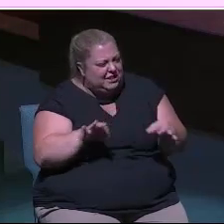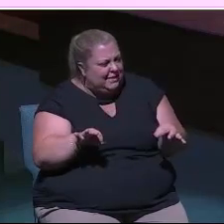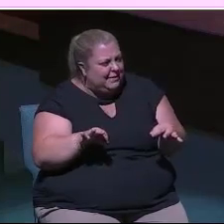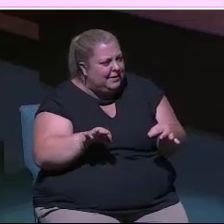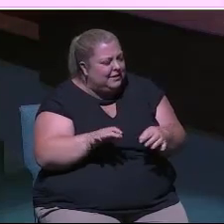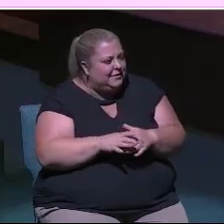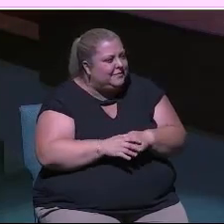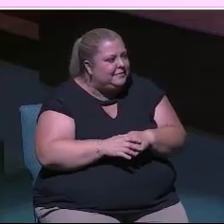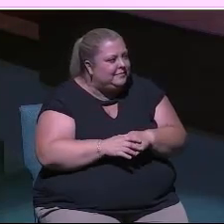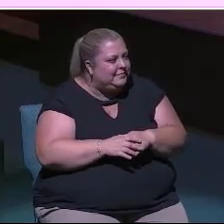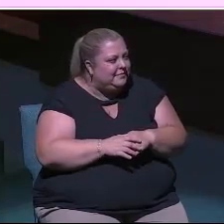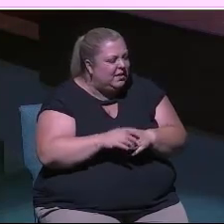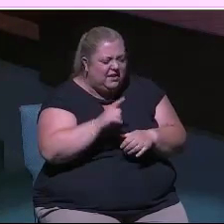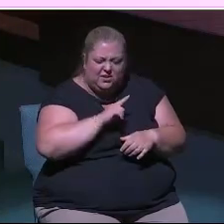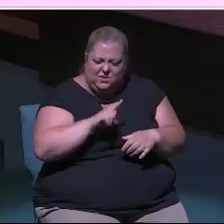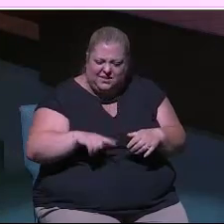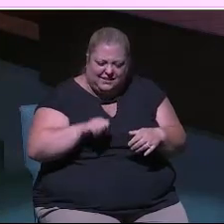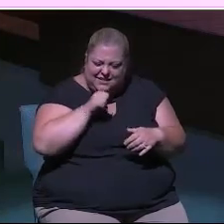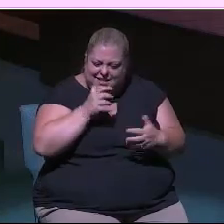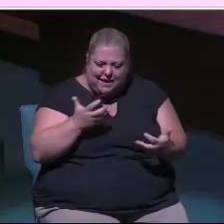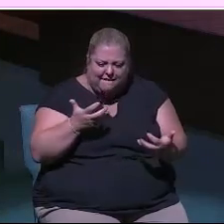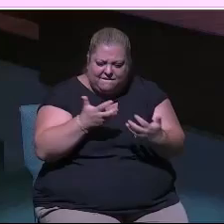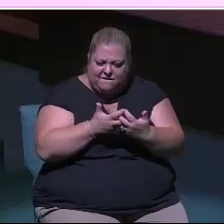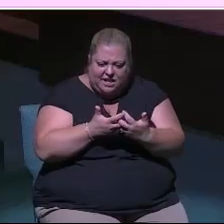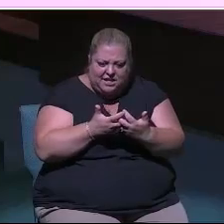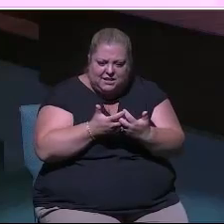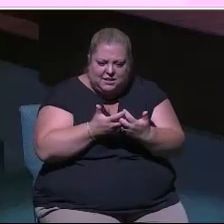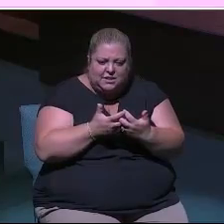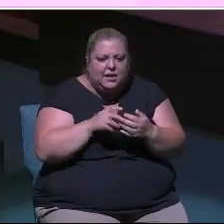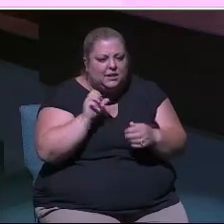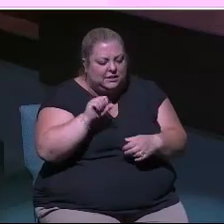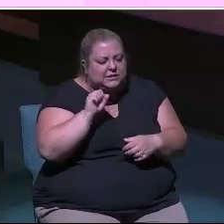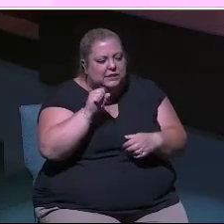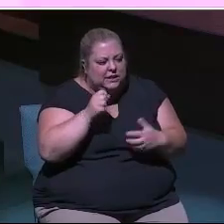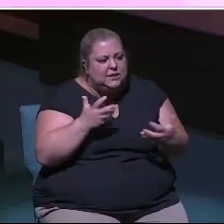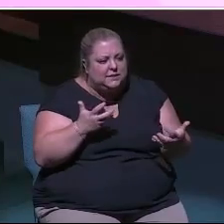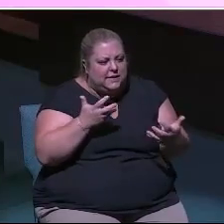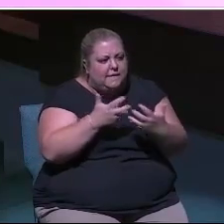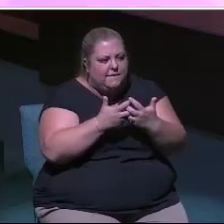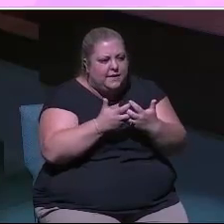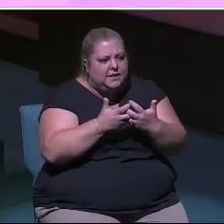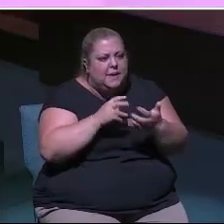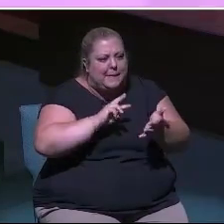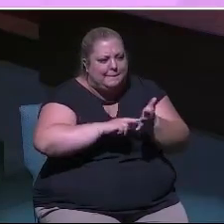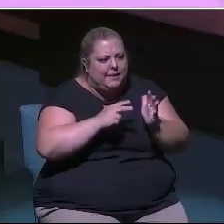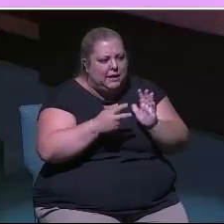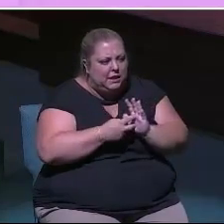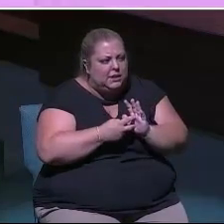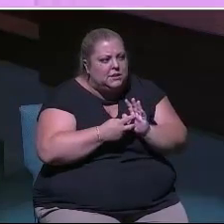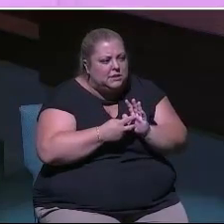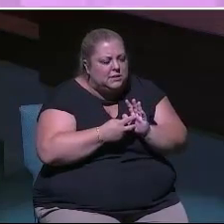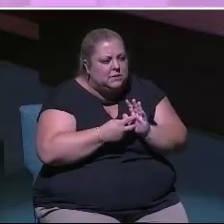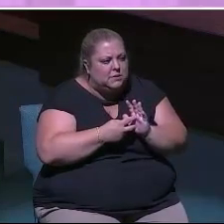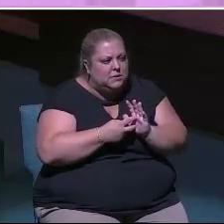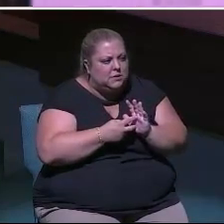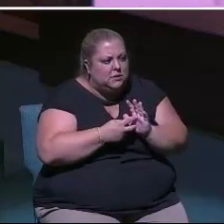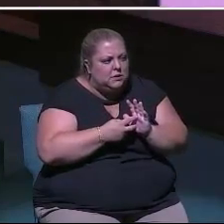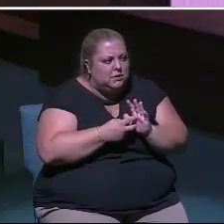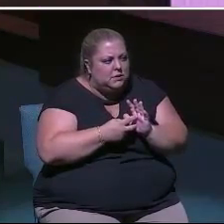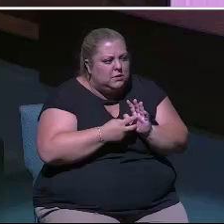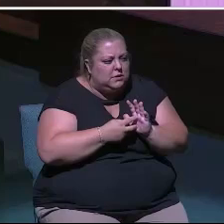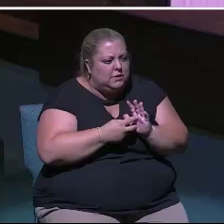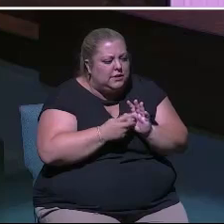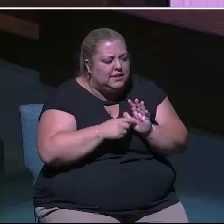That just does not fit. Oh, yeah, it does. It fits. What he's saying by that, he's simply saying, hey,